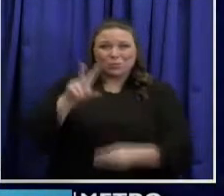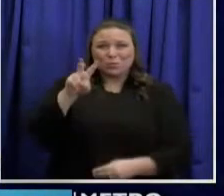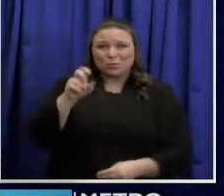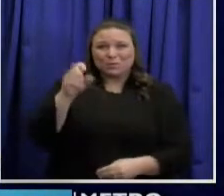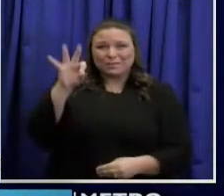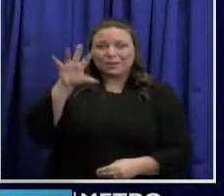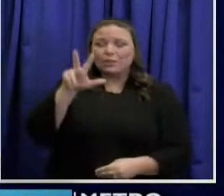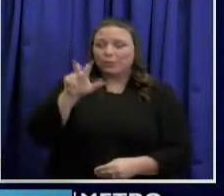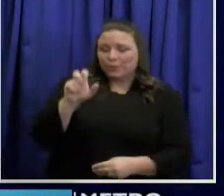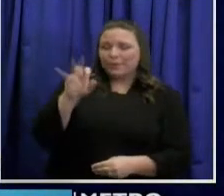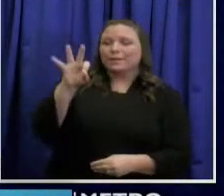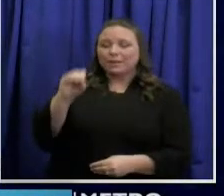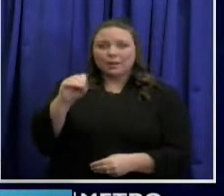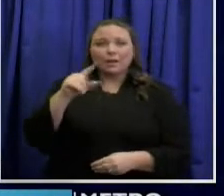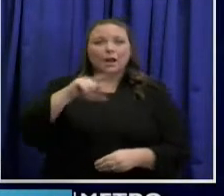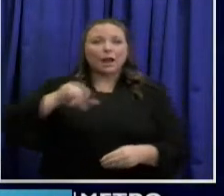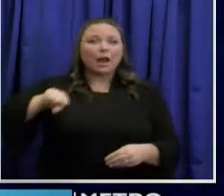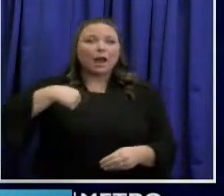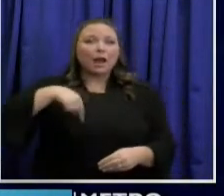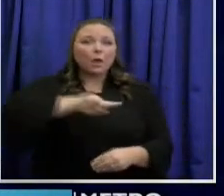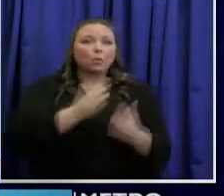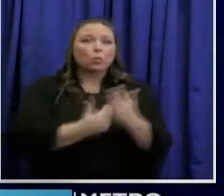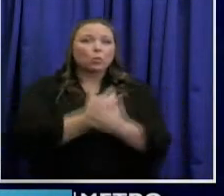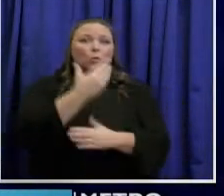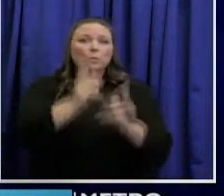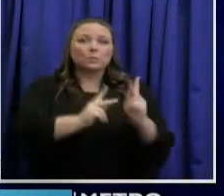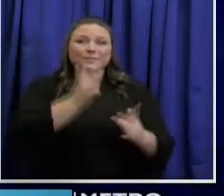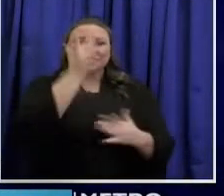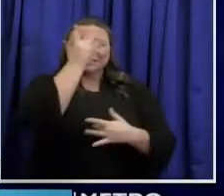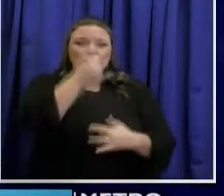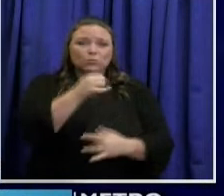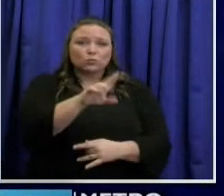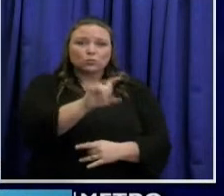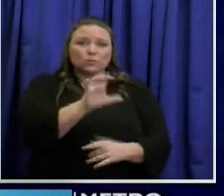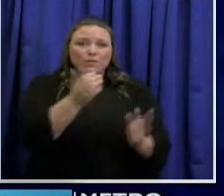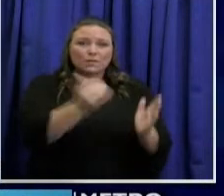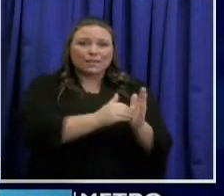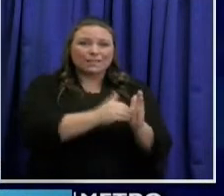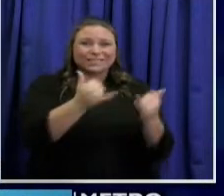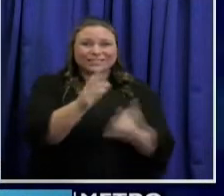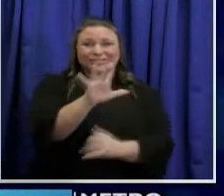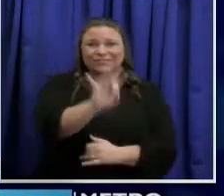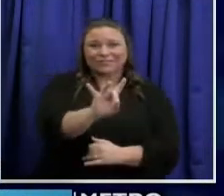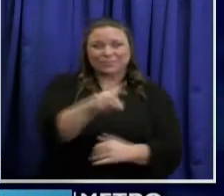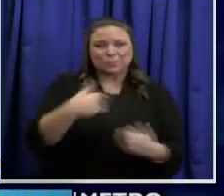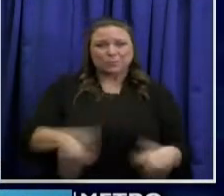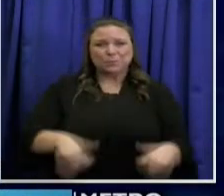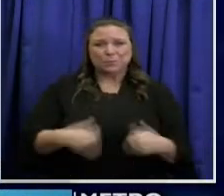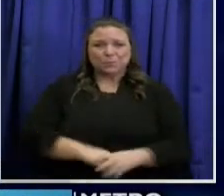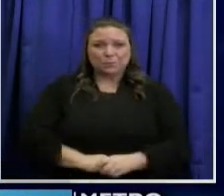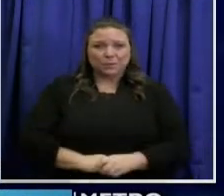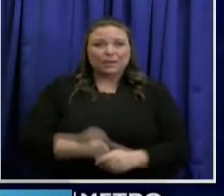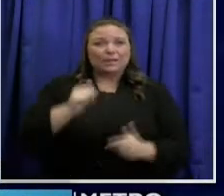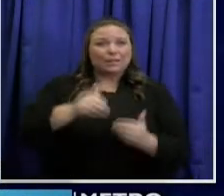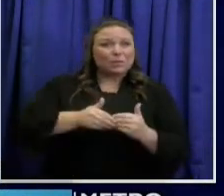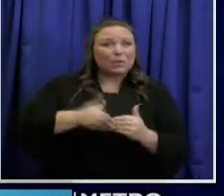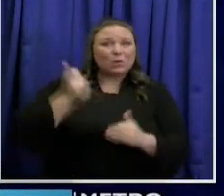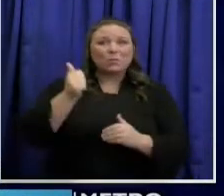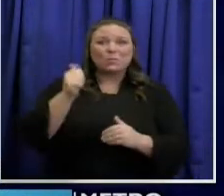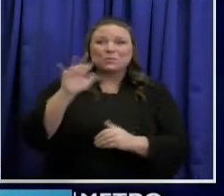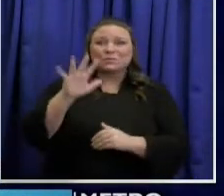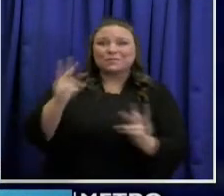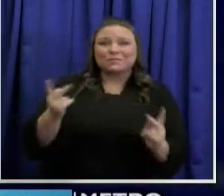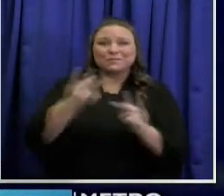our 7-day average of new cases per 100,000 residents is now 58. This is almost 5